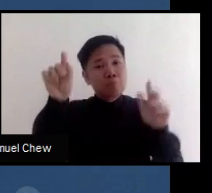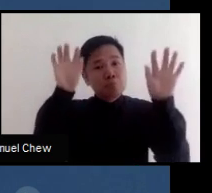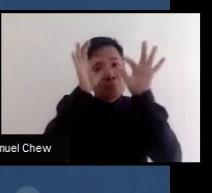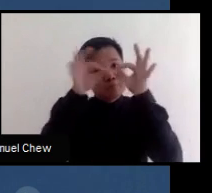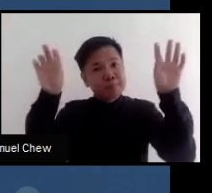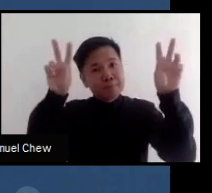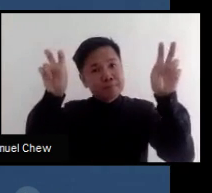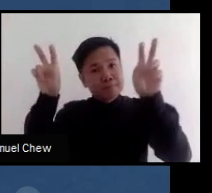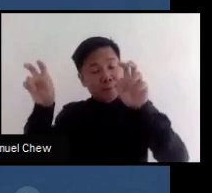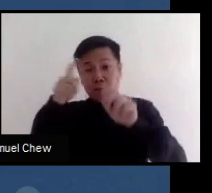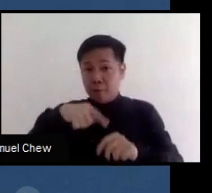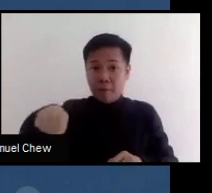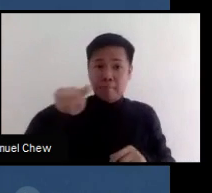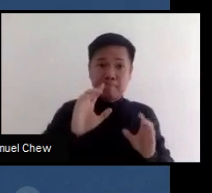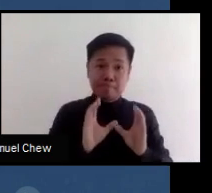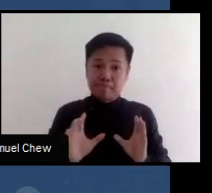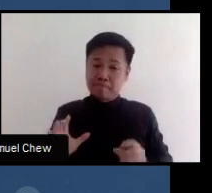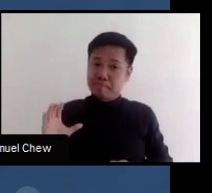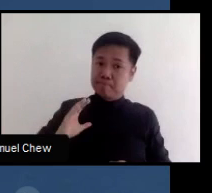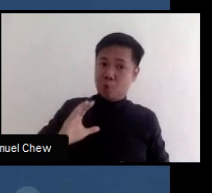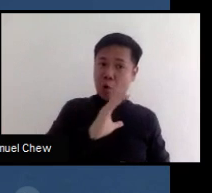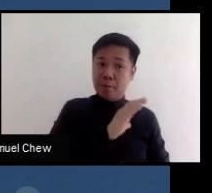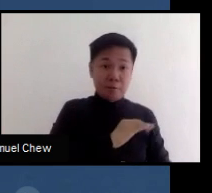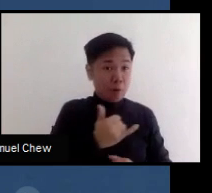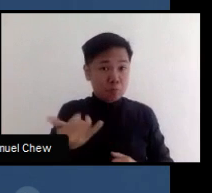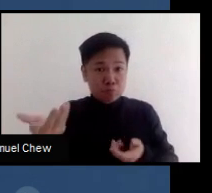this committee. I open the floor.